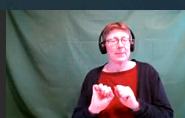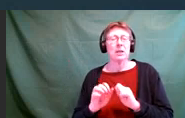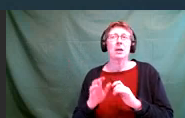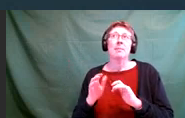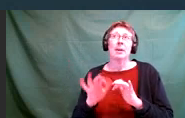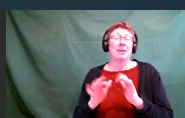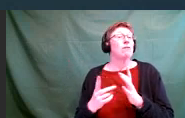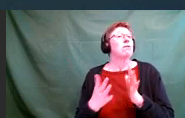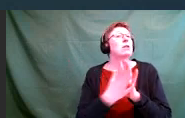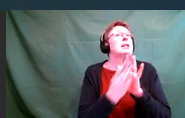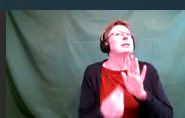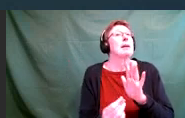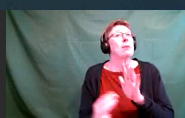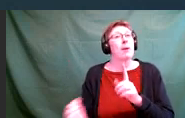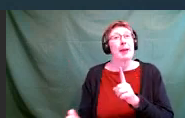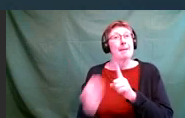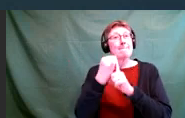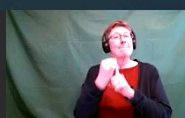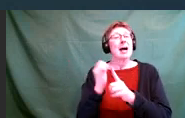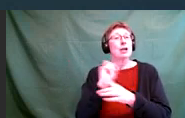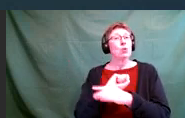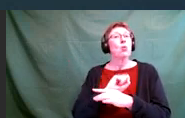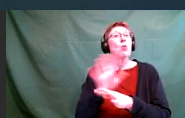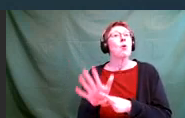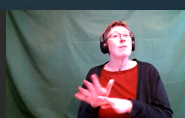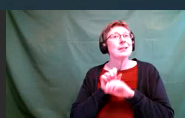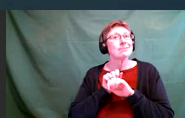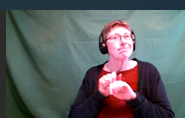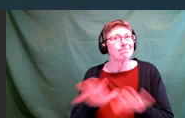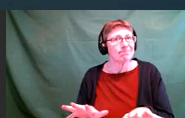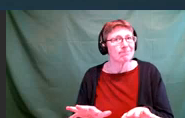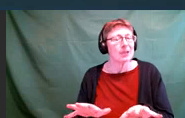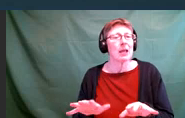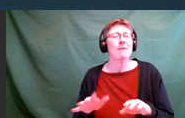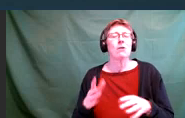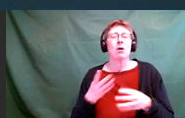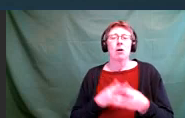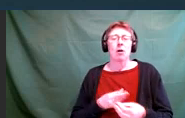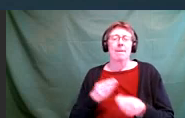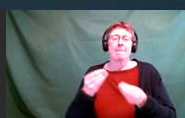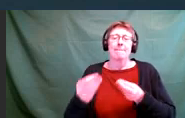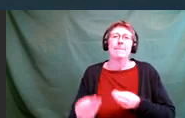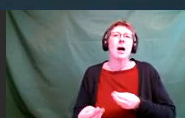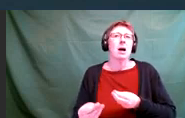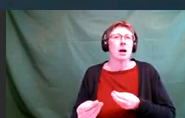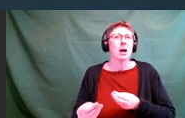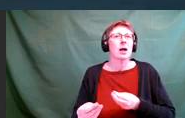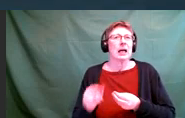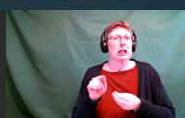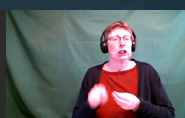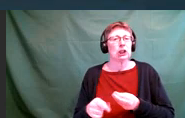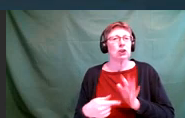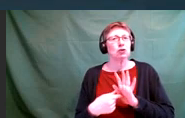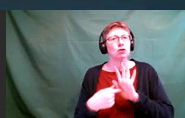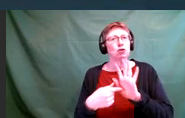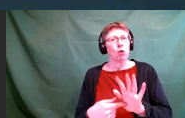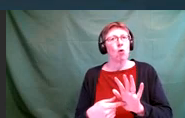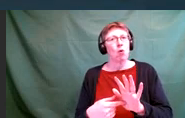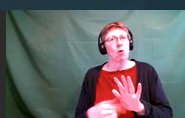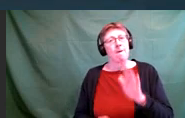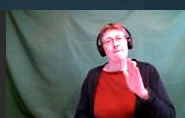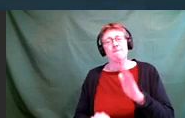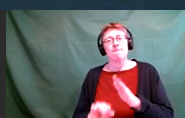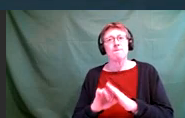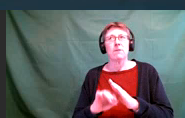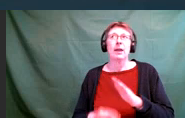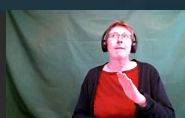of COVID, there may be a delay in the market fully showing the full impacts of COVID back